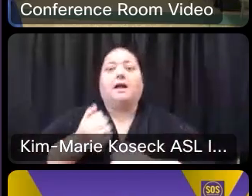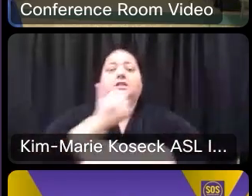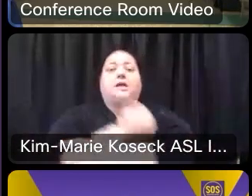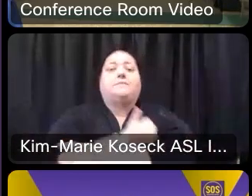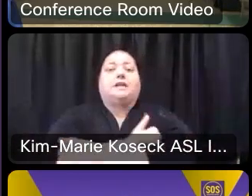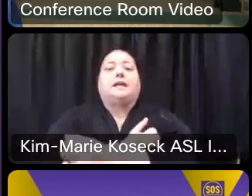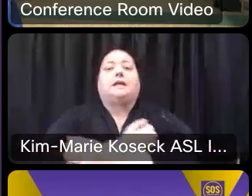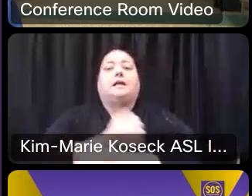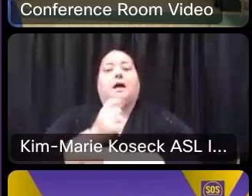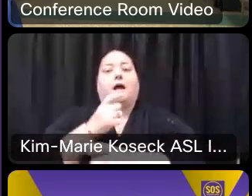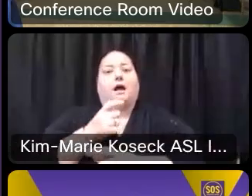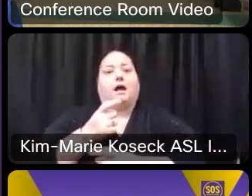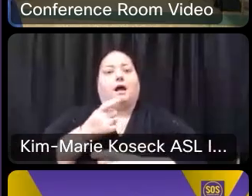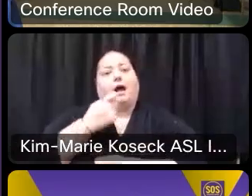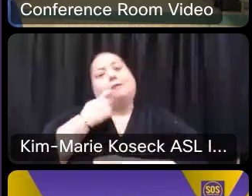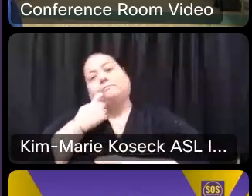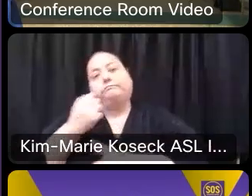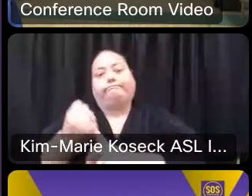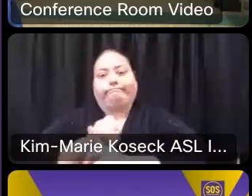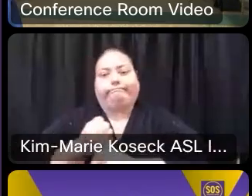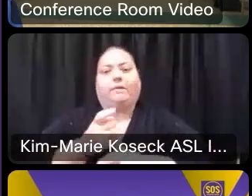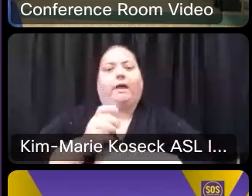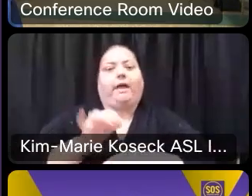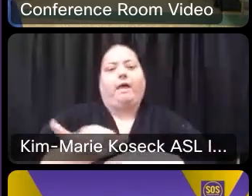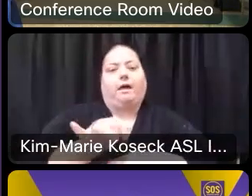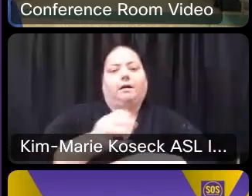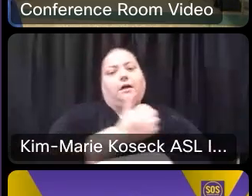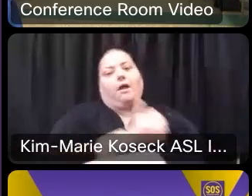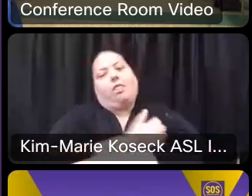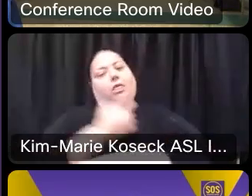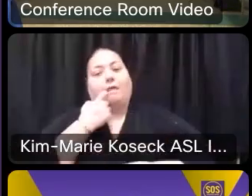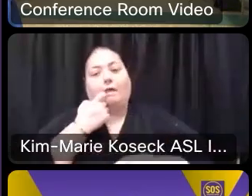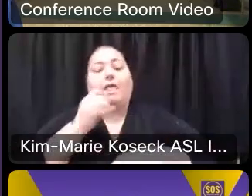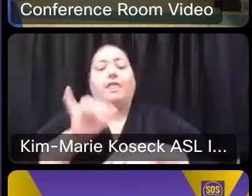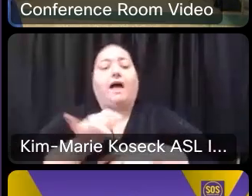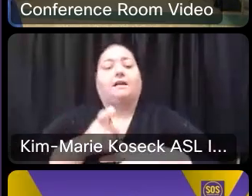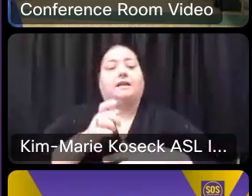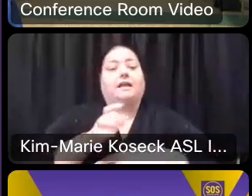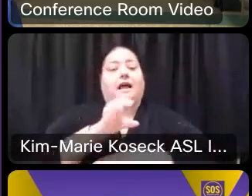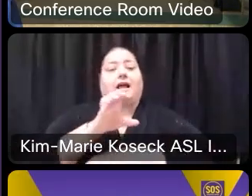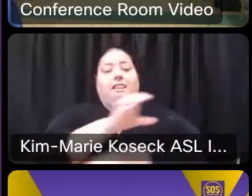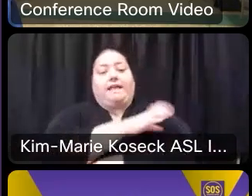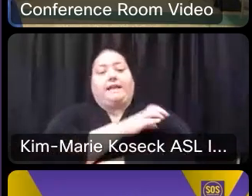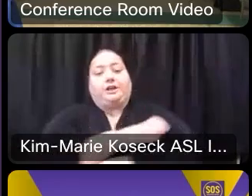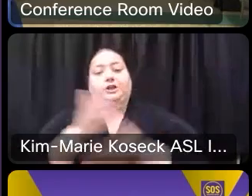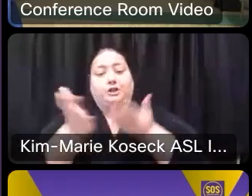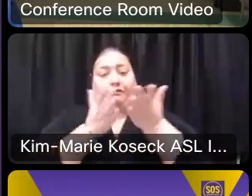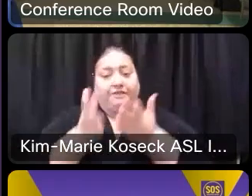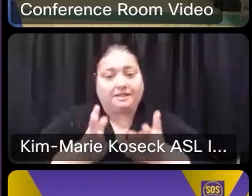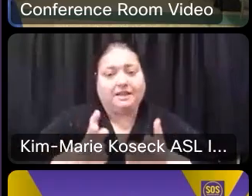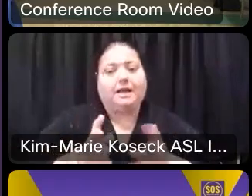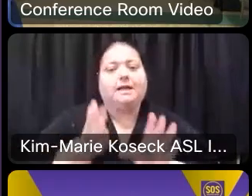addiction services. But it also, within, in addition to providing basic clinic services,